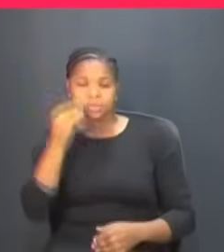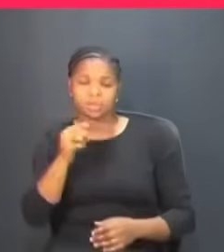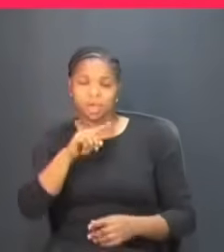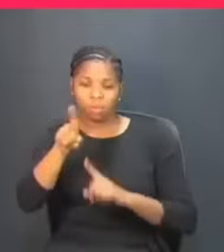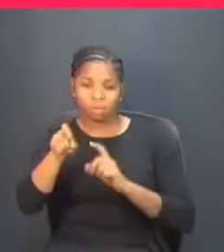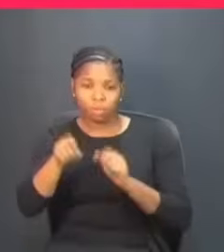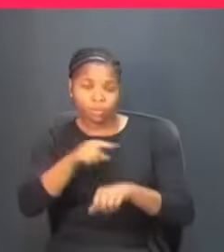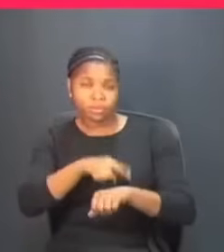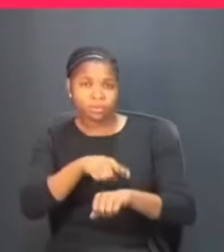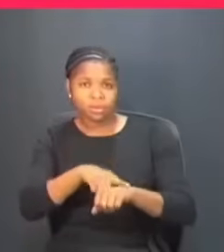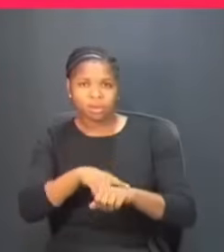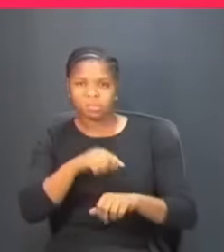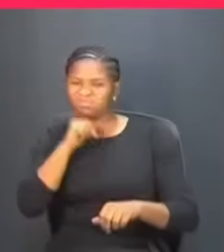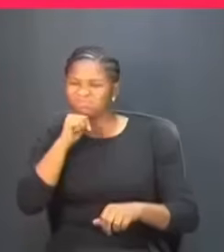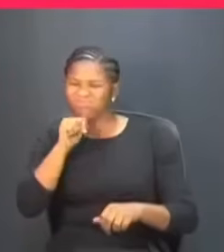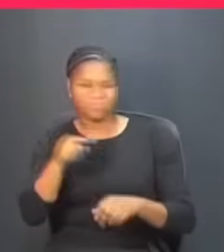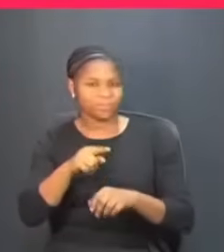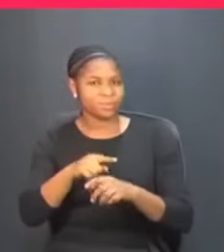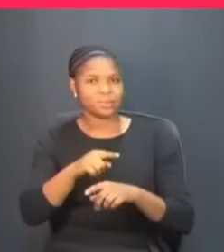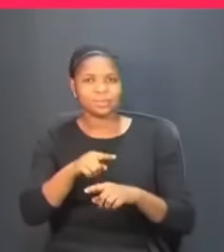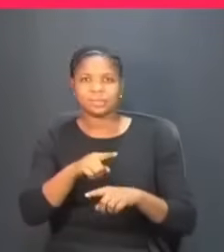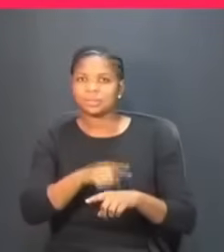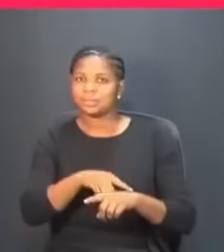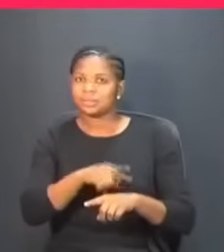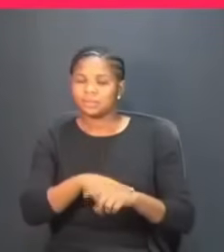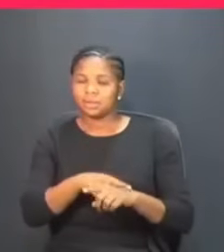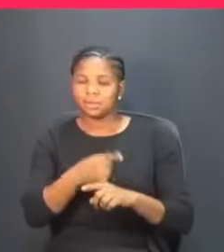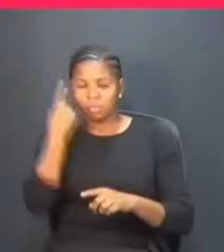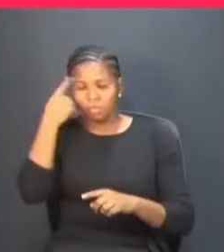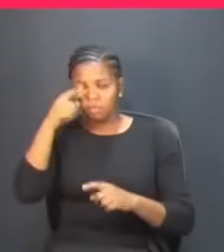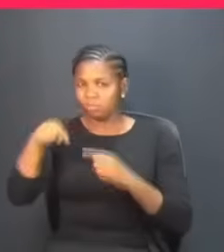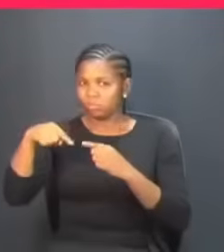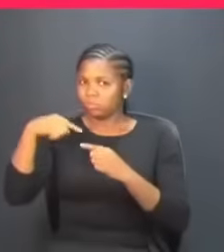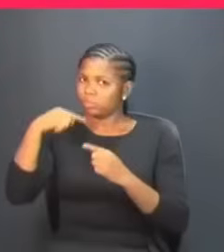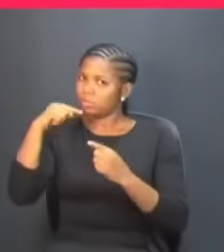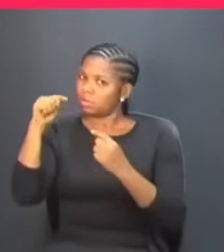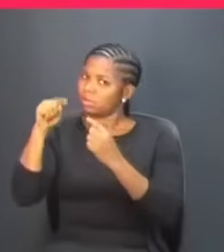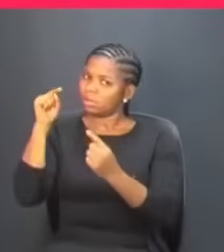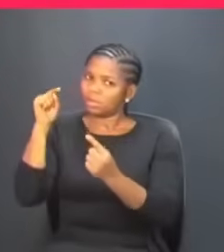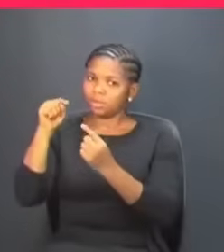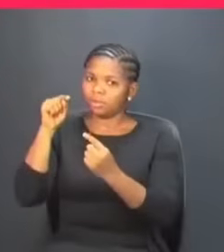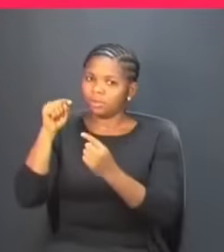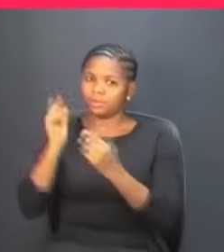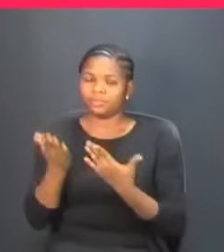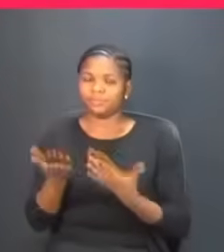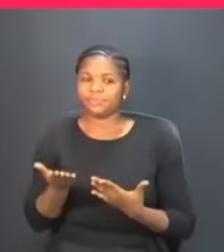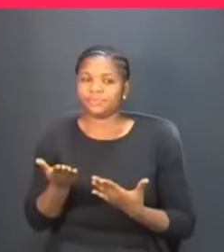time for cross-examination. That was my worry.